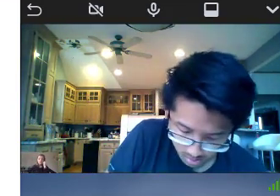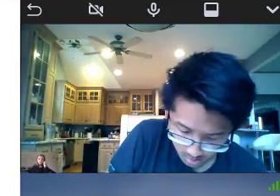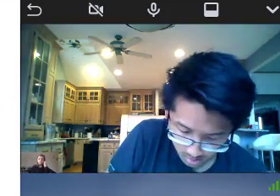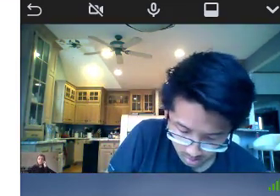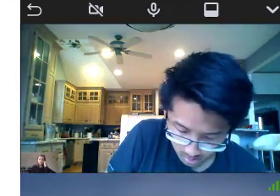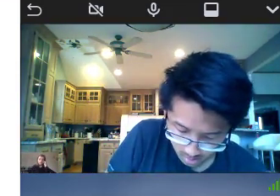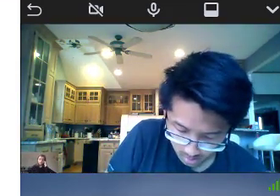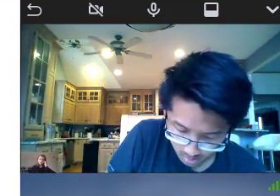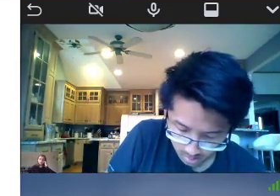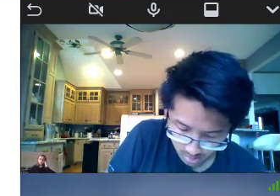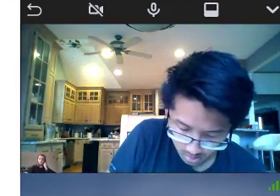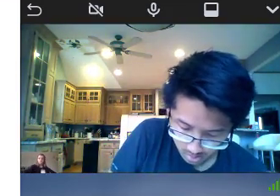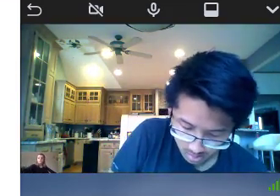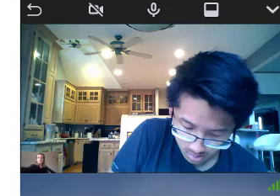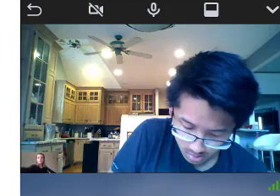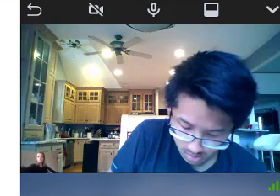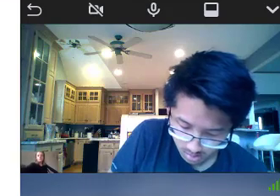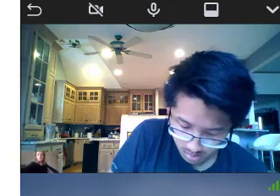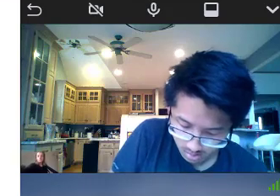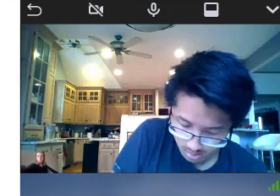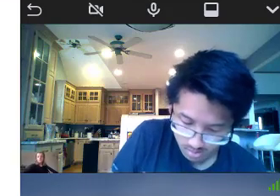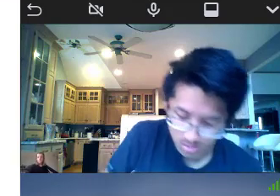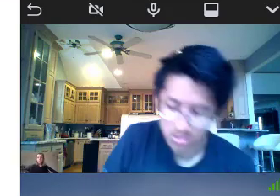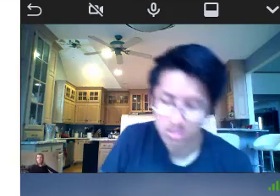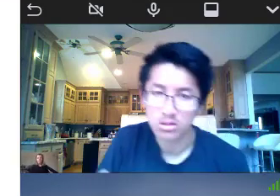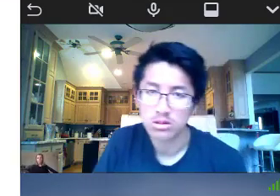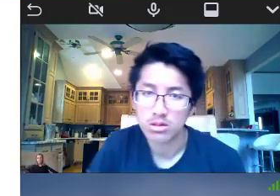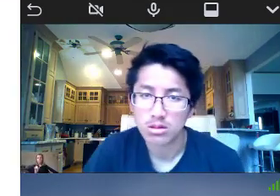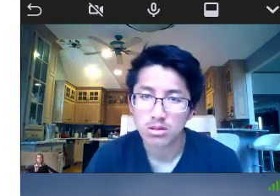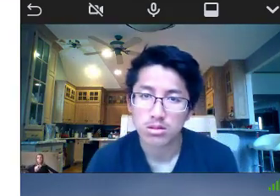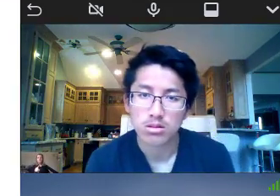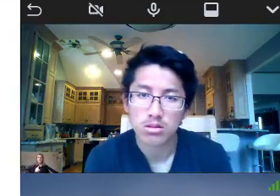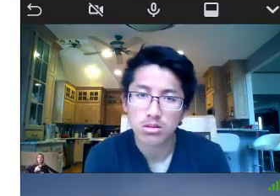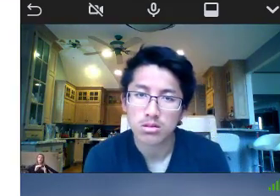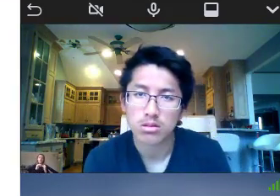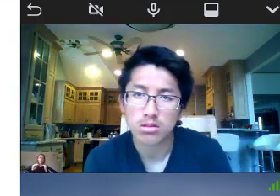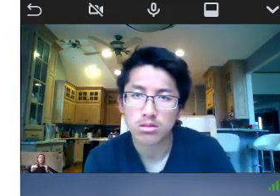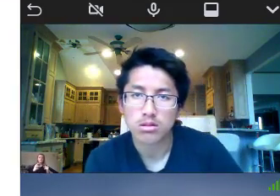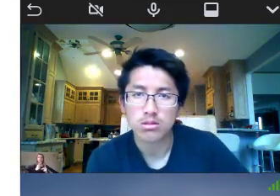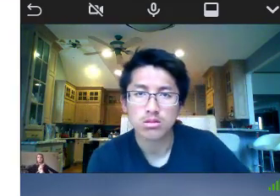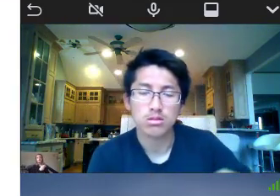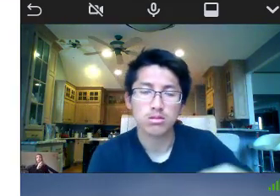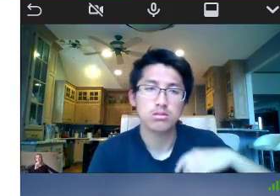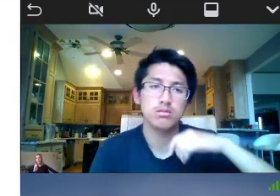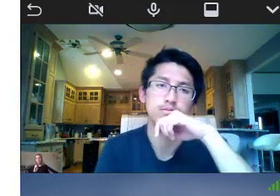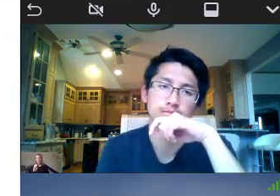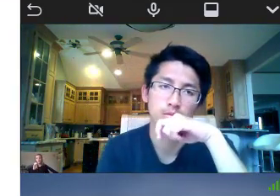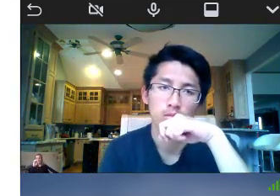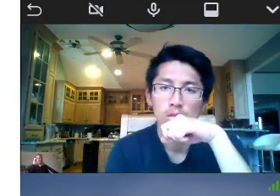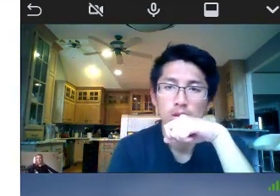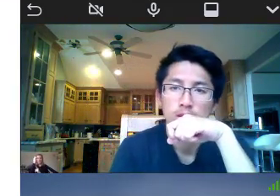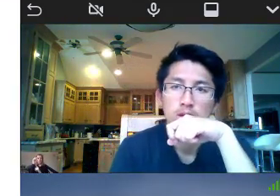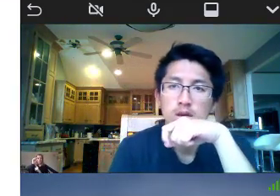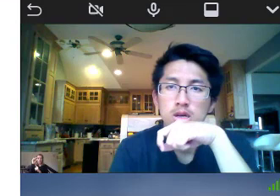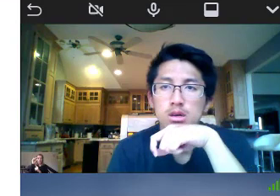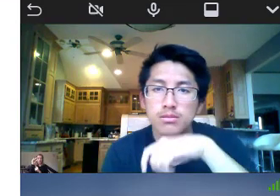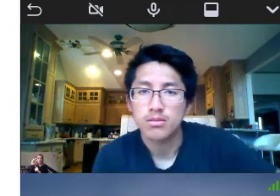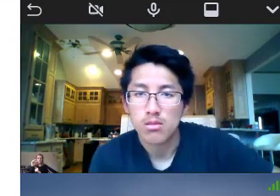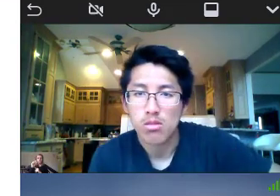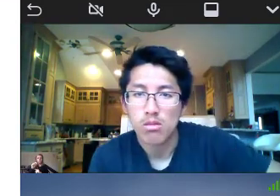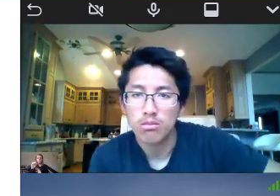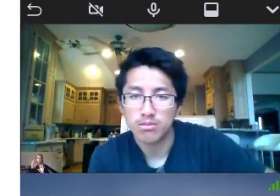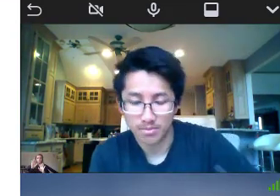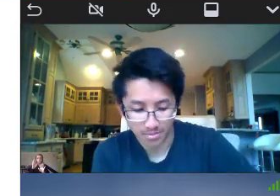form of a constant times a Reynolds number to some power times a Prandtl number to some other power, right? So in this case, the Prandtl number